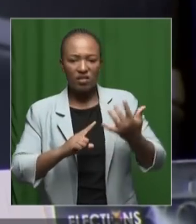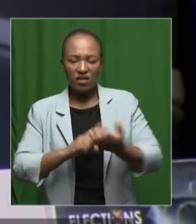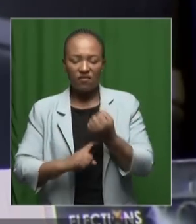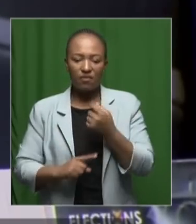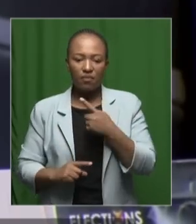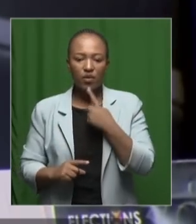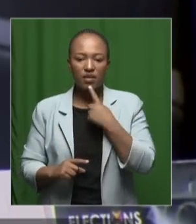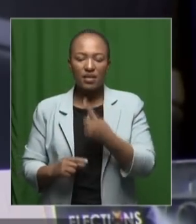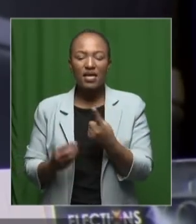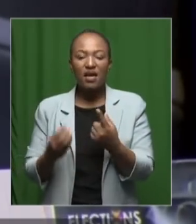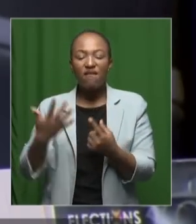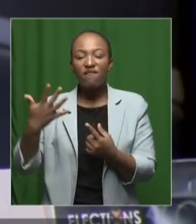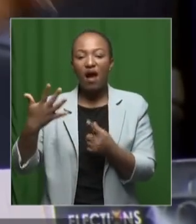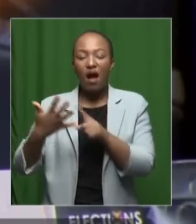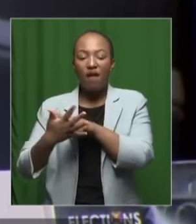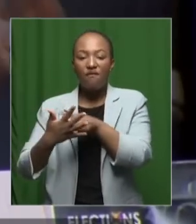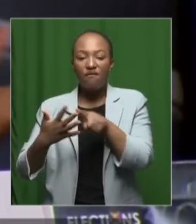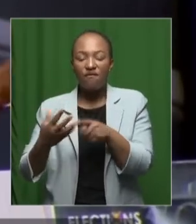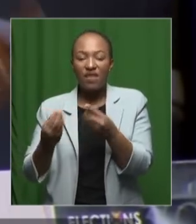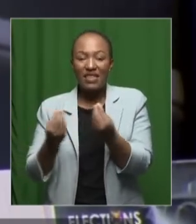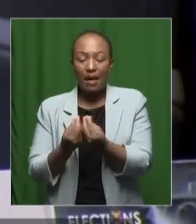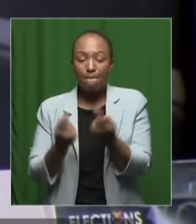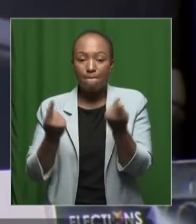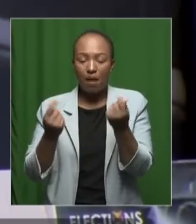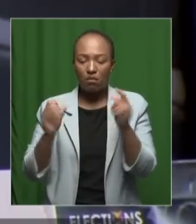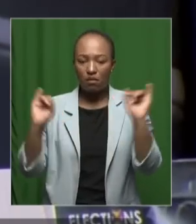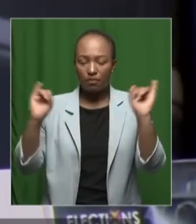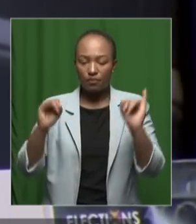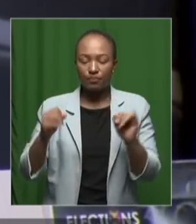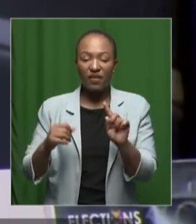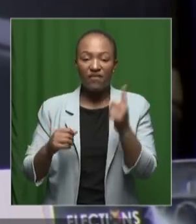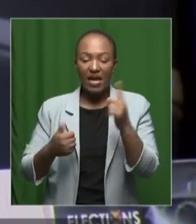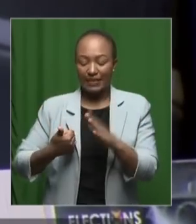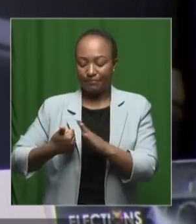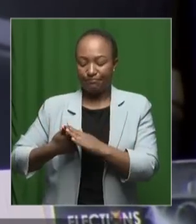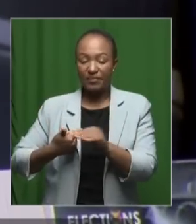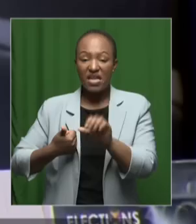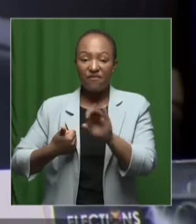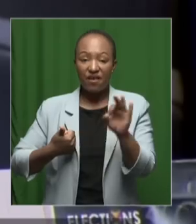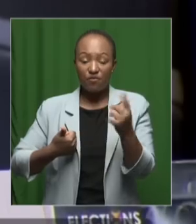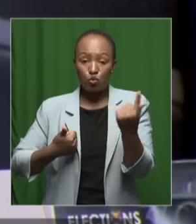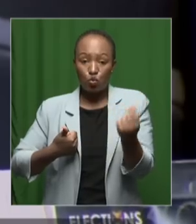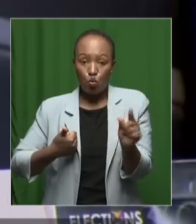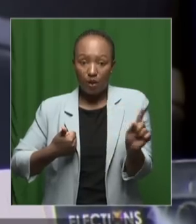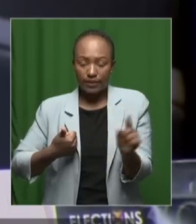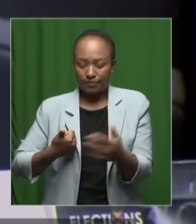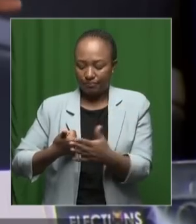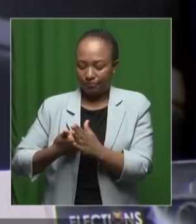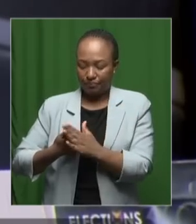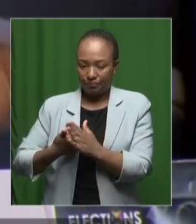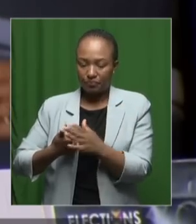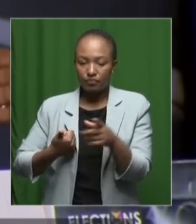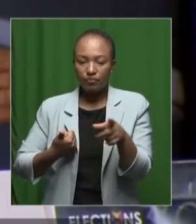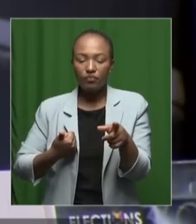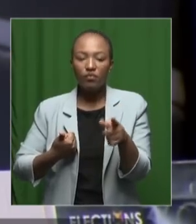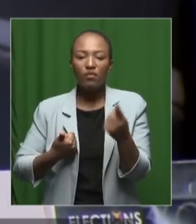do to make sure that there is serious money in this country. The first thing that the EFF will do is to deal with the issue of transfer pricing.